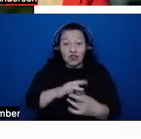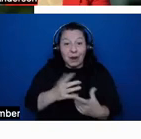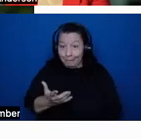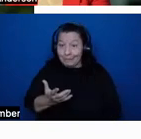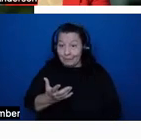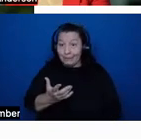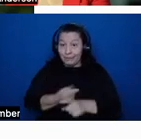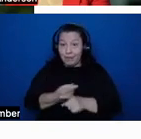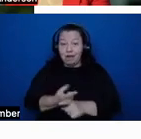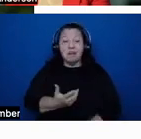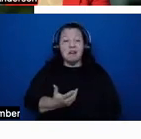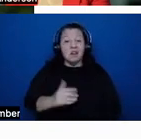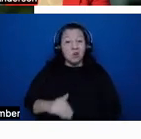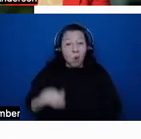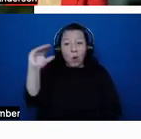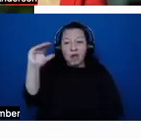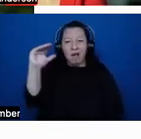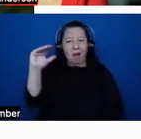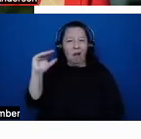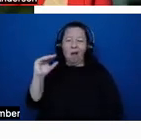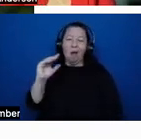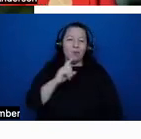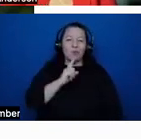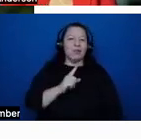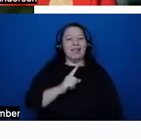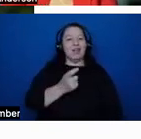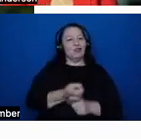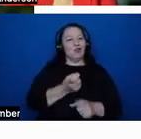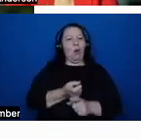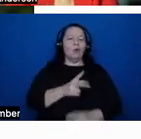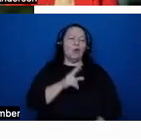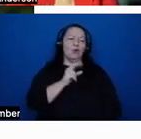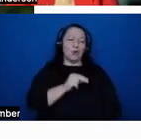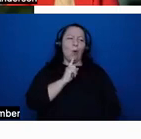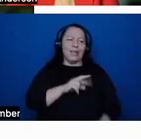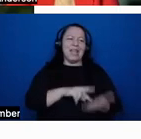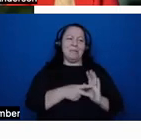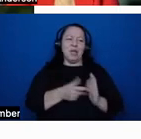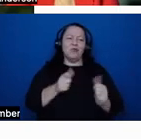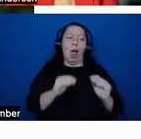Growing up, it was often, like the joke was, no means try harder, all those sorts of